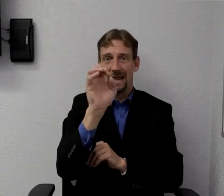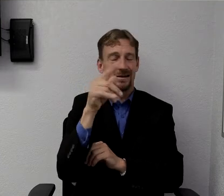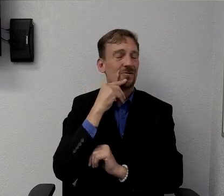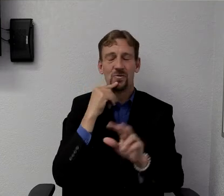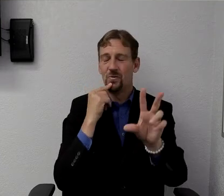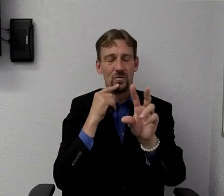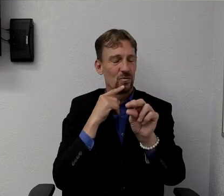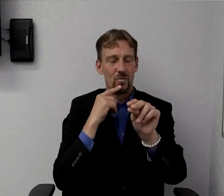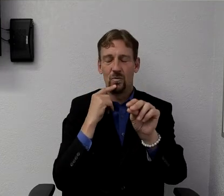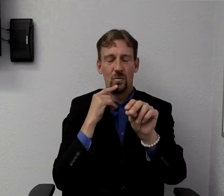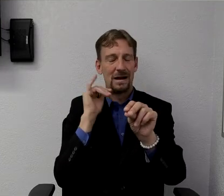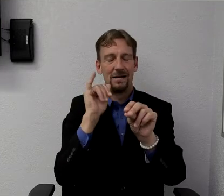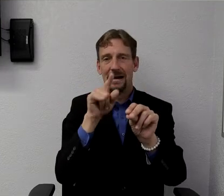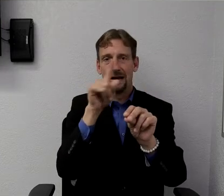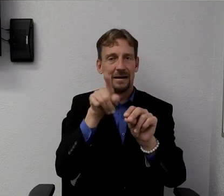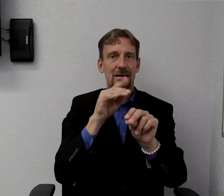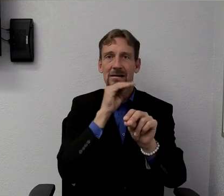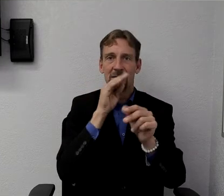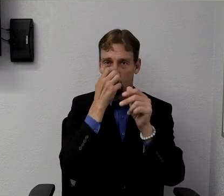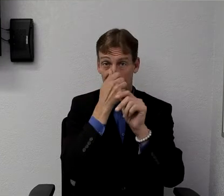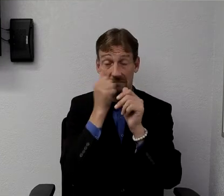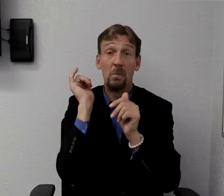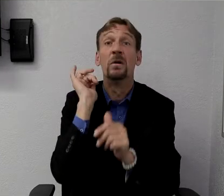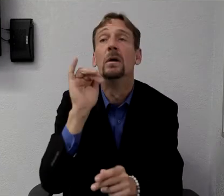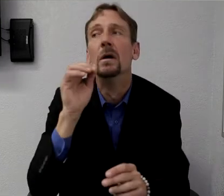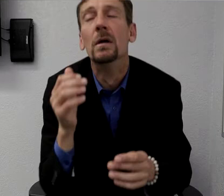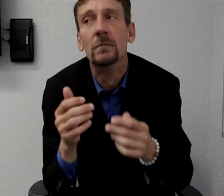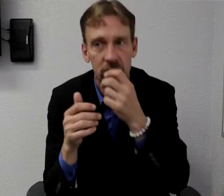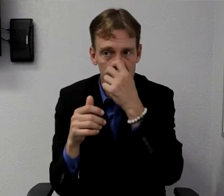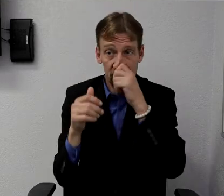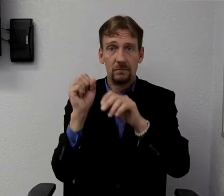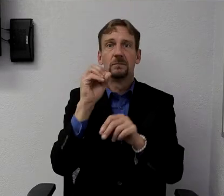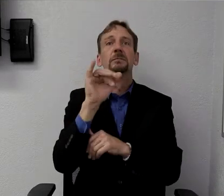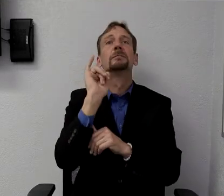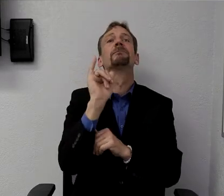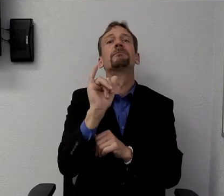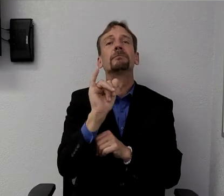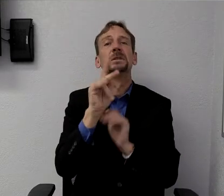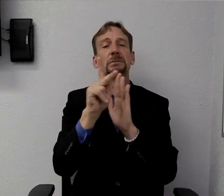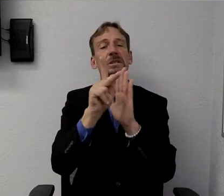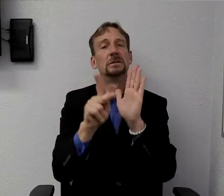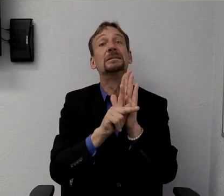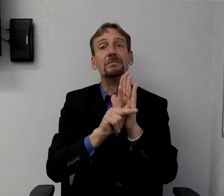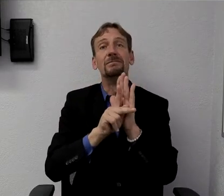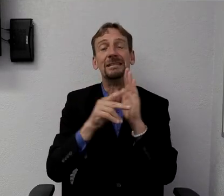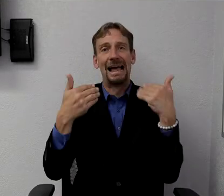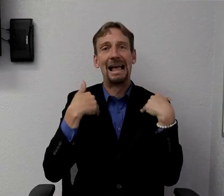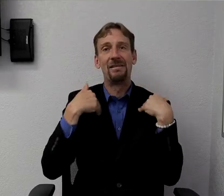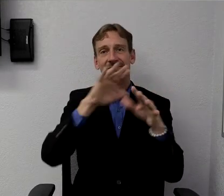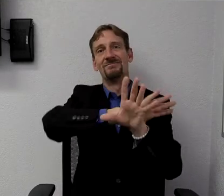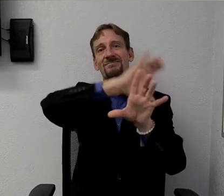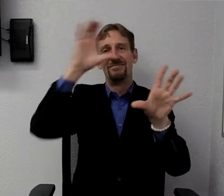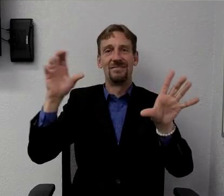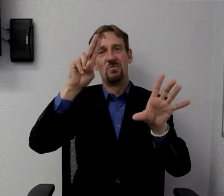but these policies do exist across the nation. Some have been developed by the